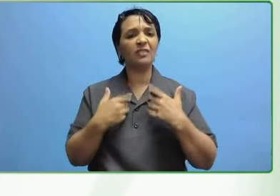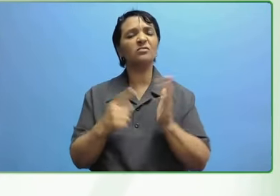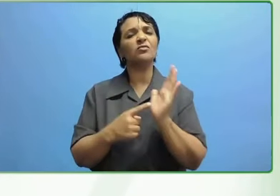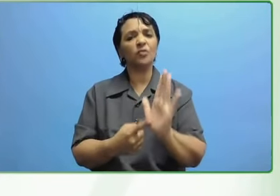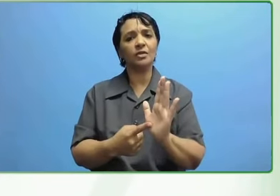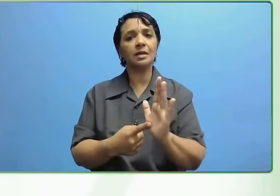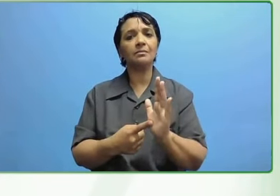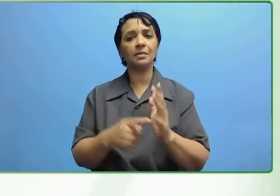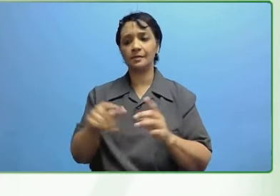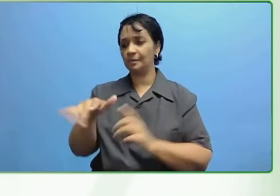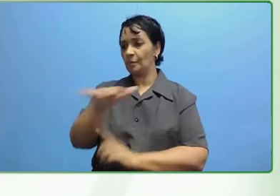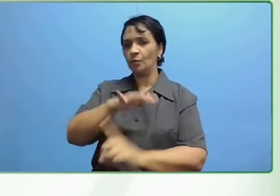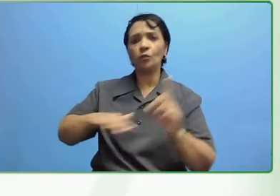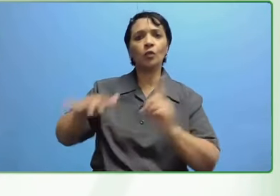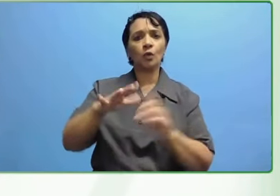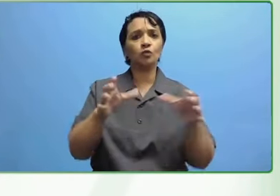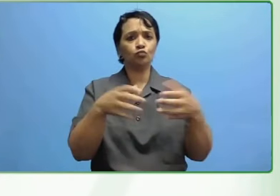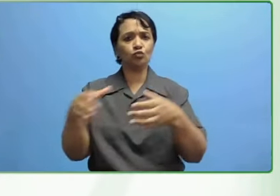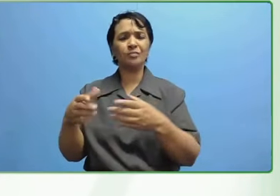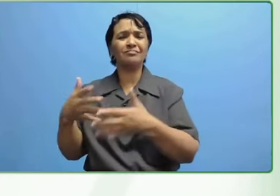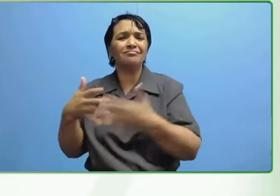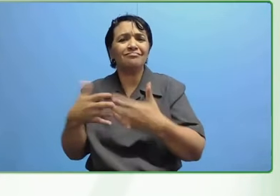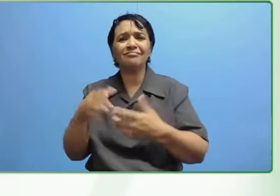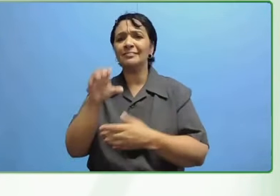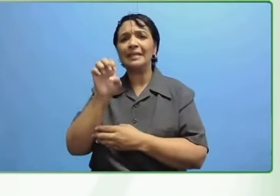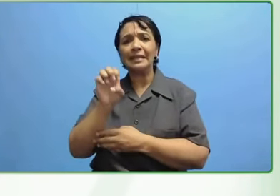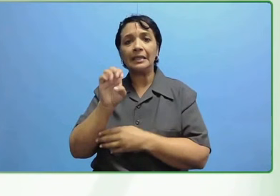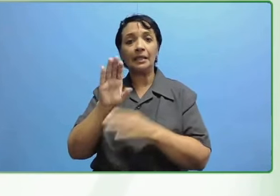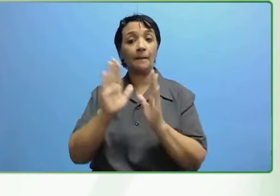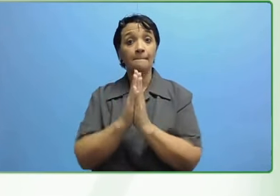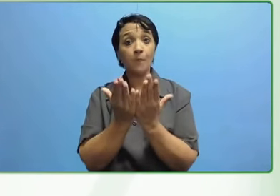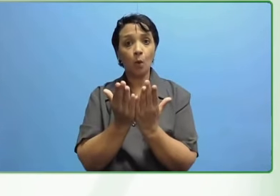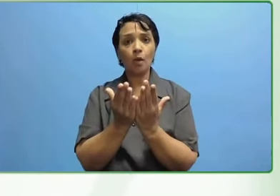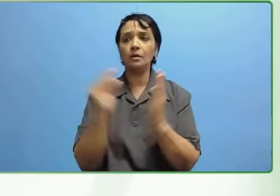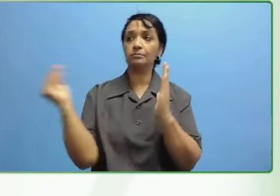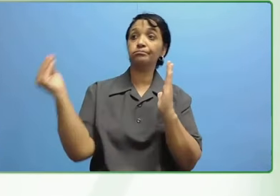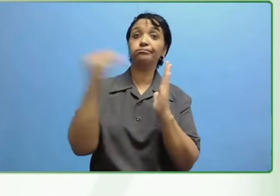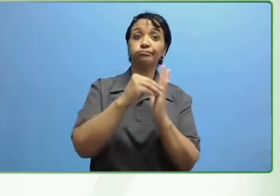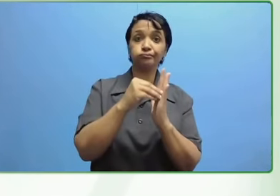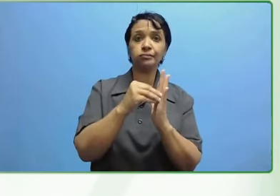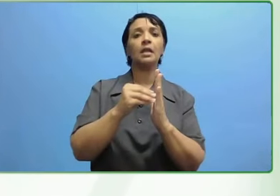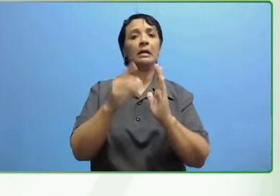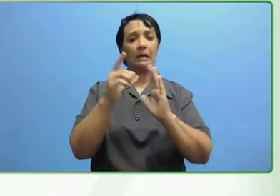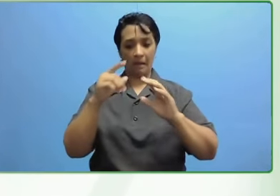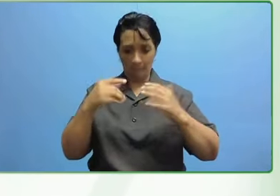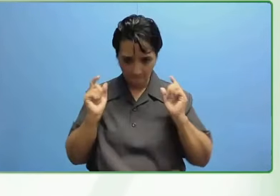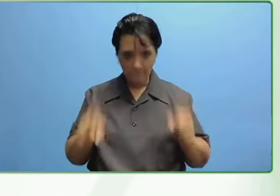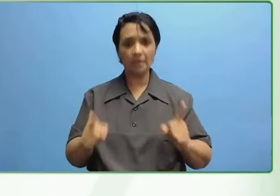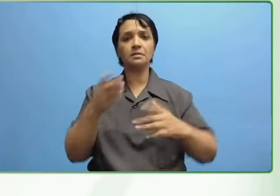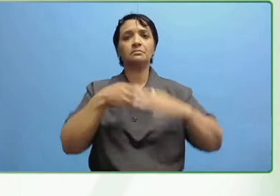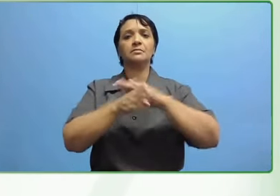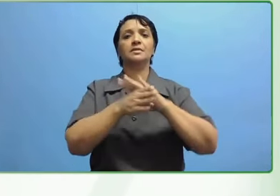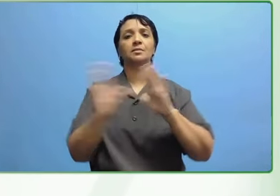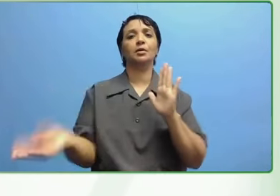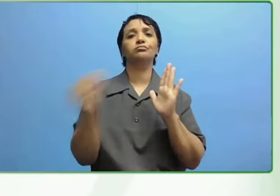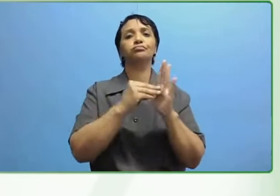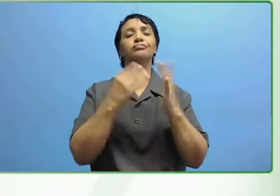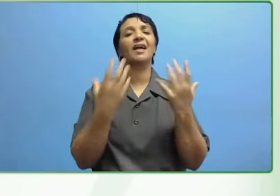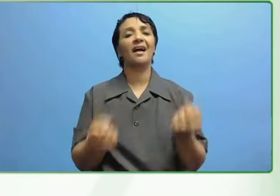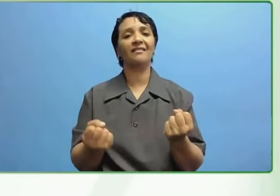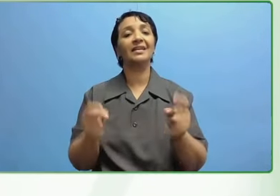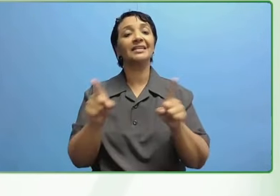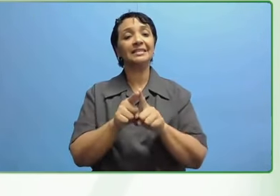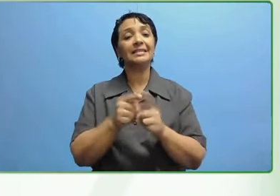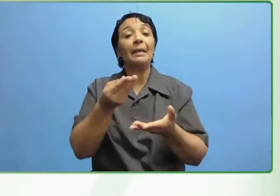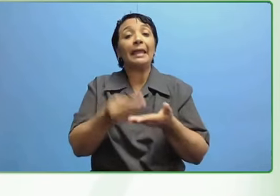books. Any e-book placed in the market from the date of application will have to be accessible. And it is about e-commerce. Whatever is sold in